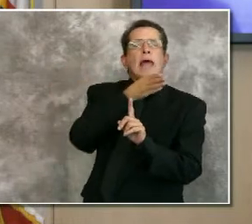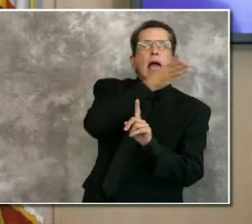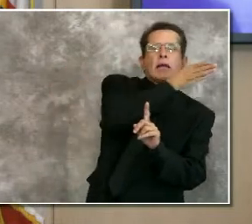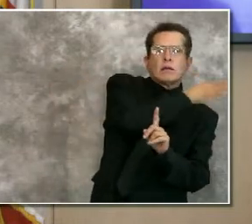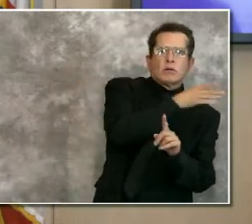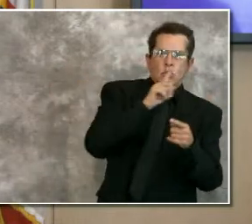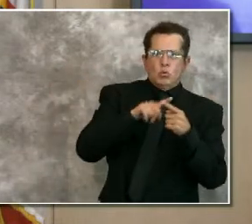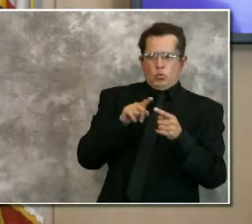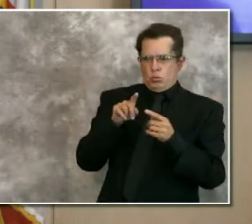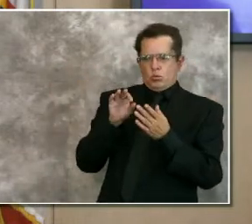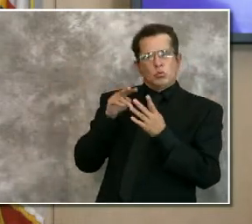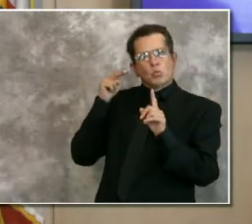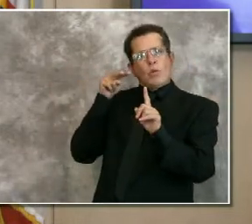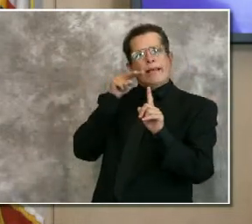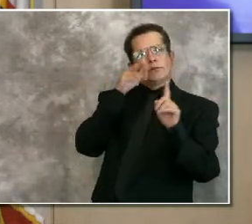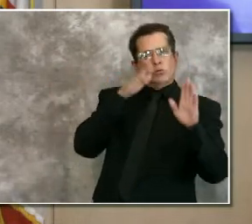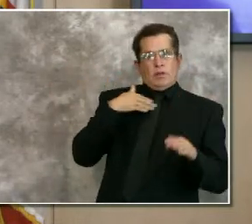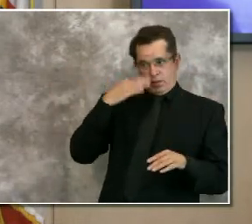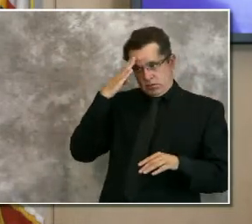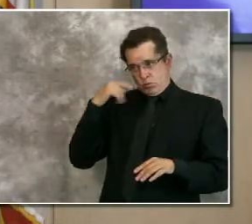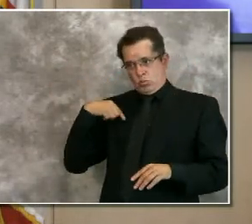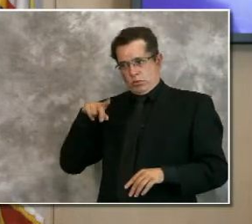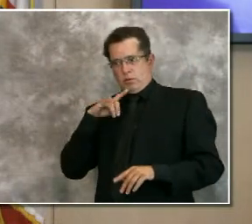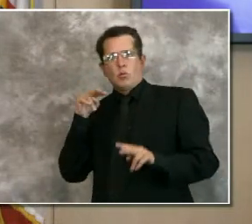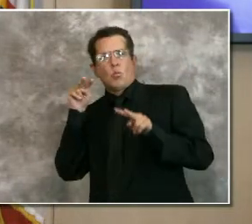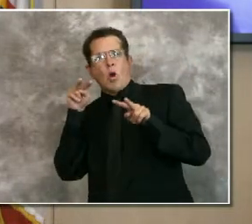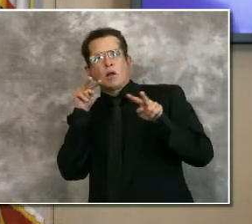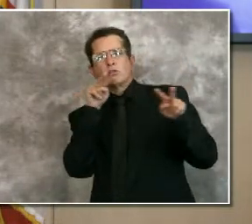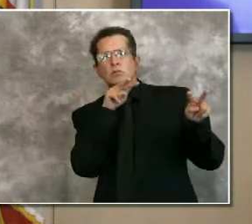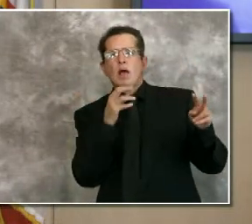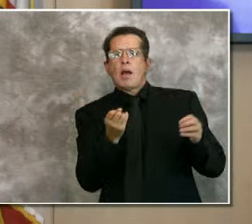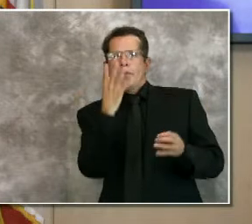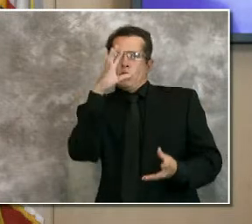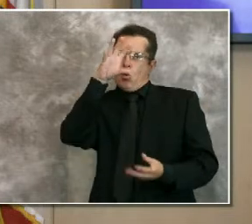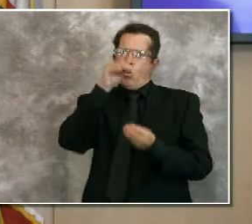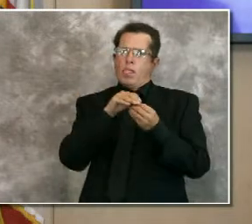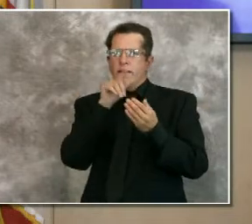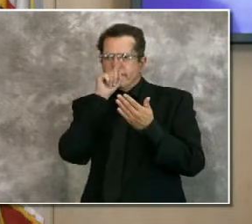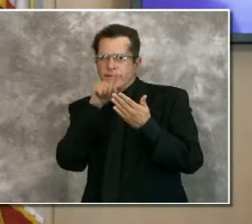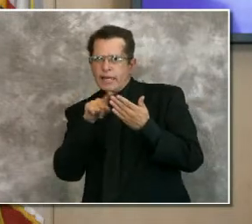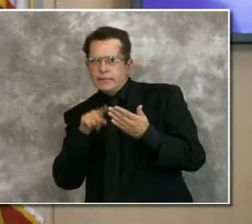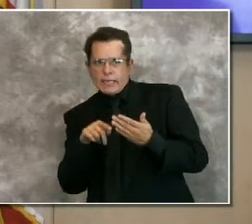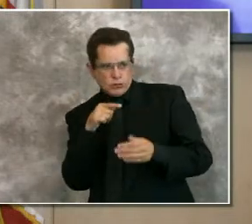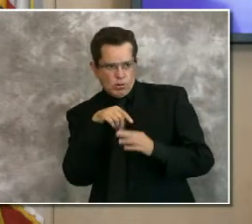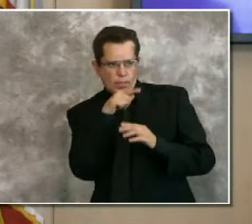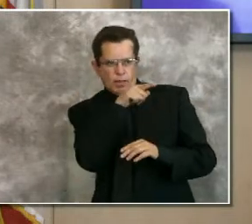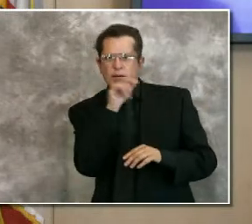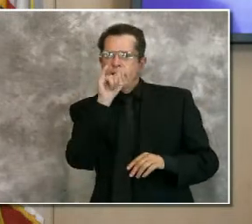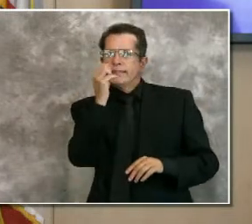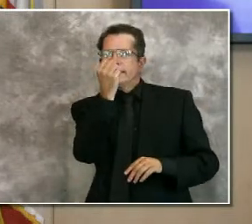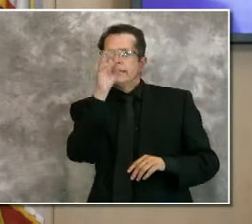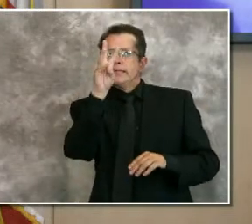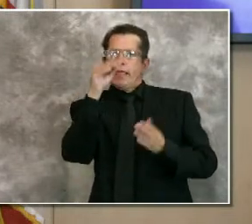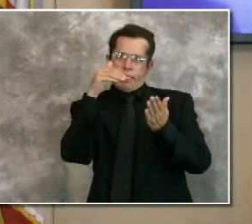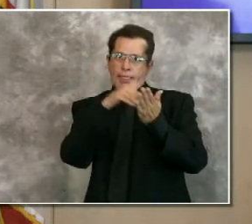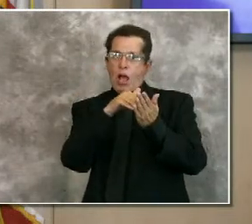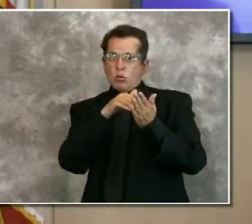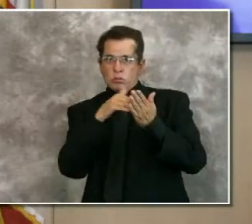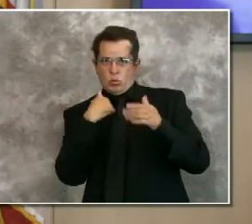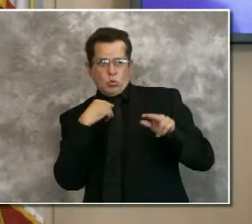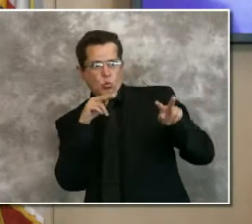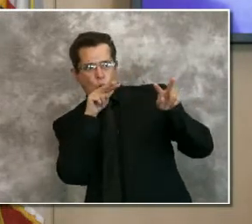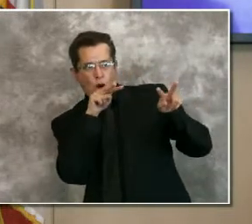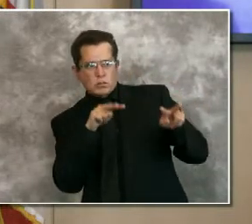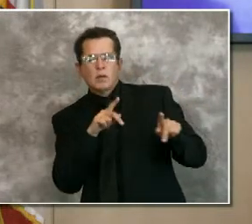And so I know we're tracking the number of investigations, total investigations performed. It's like 16,000. But are we